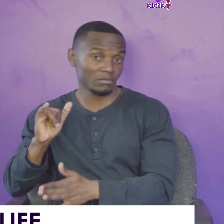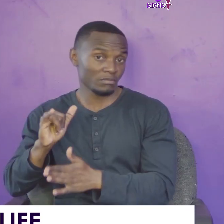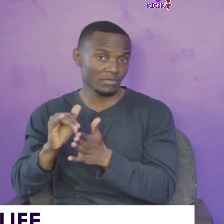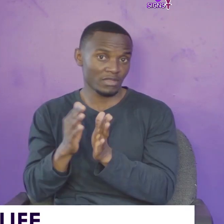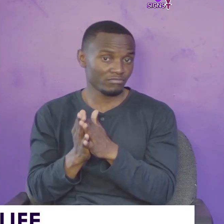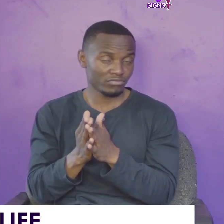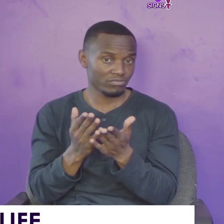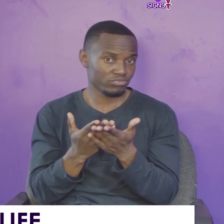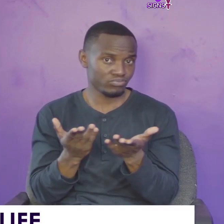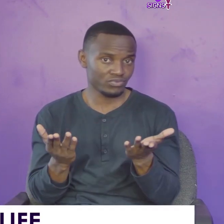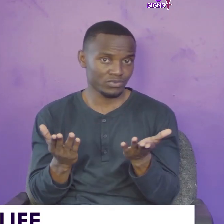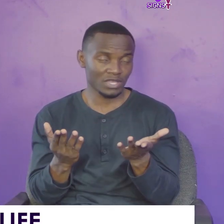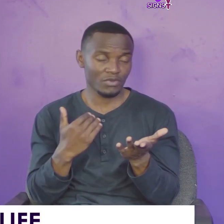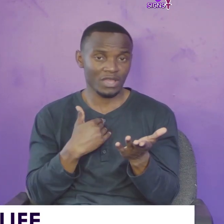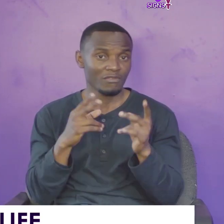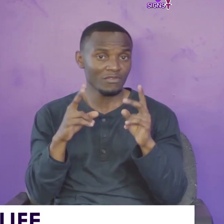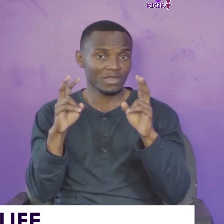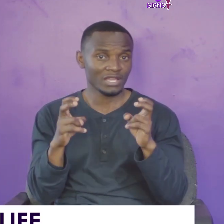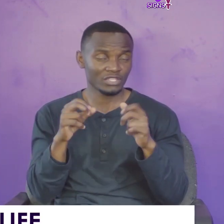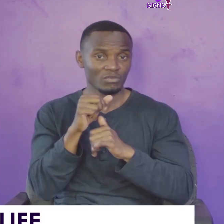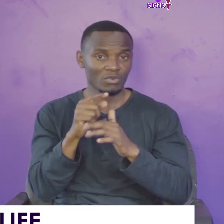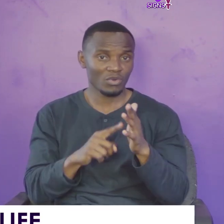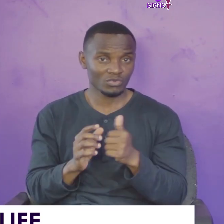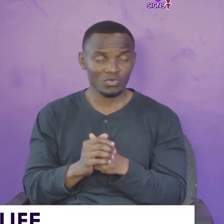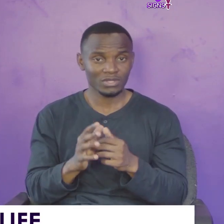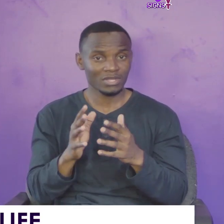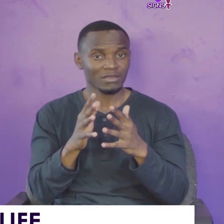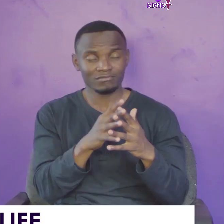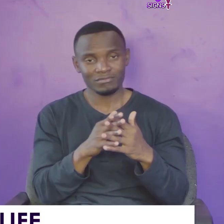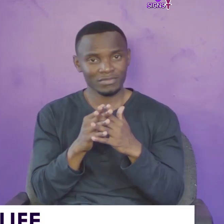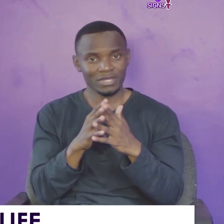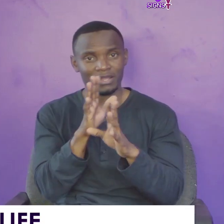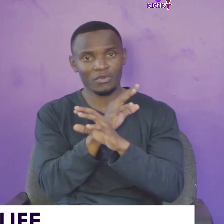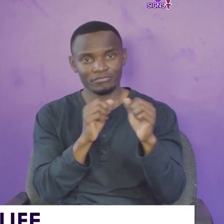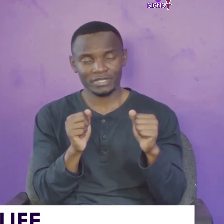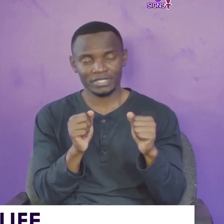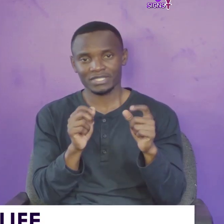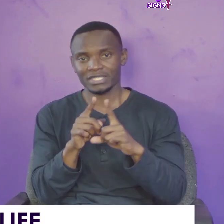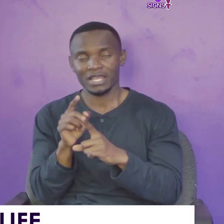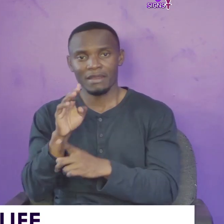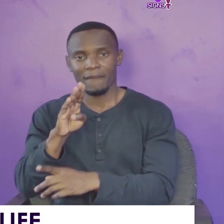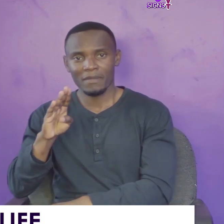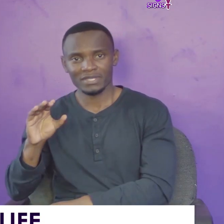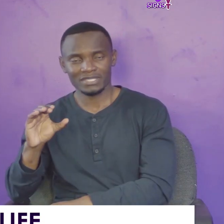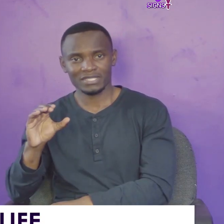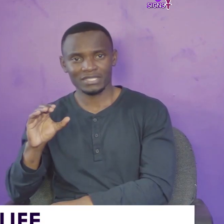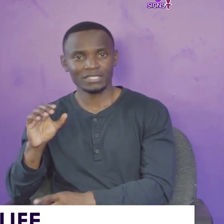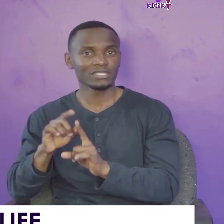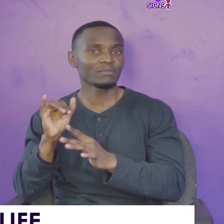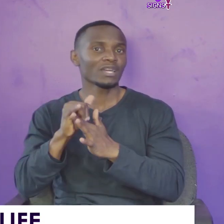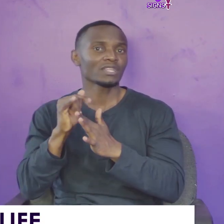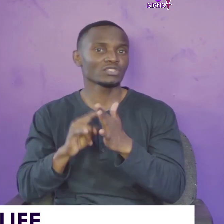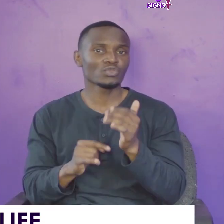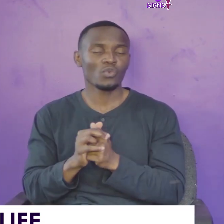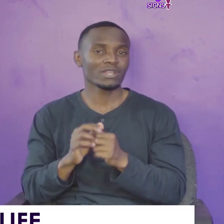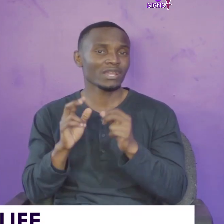Sure. There is the issue of that story. It's going on. And it's quite an issue about correct